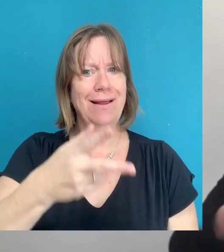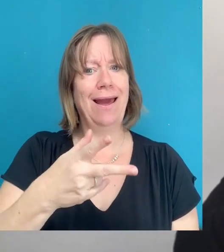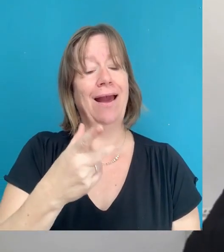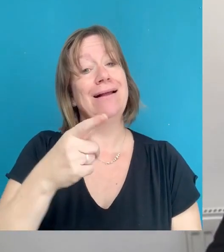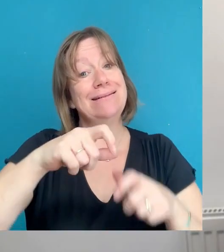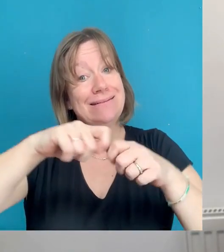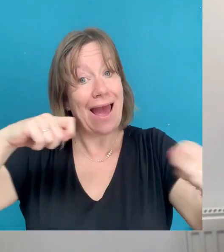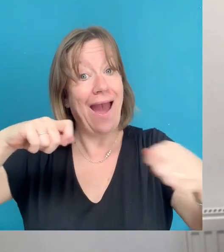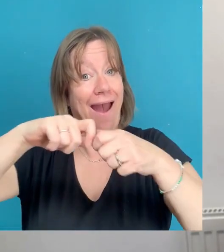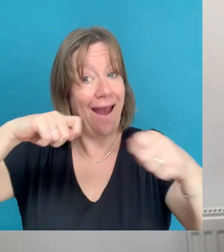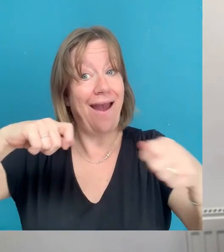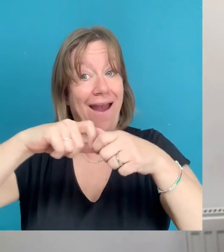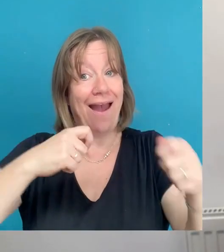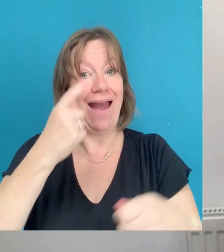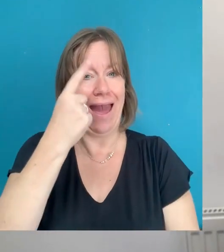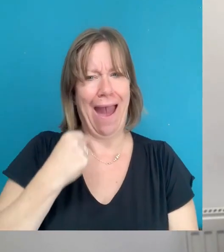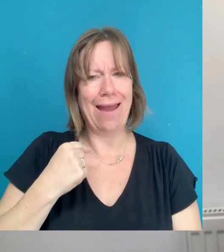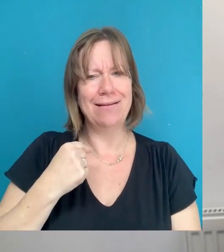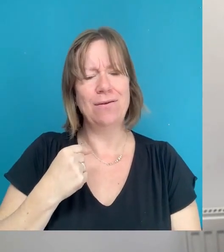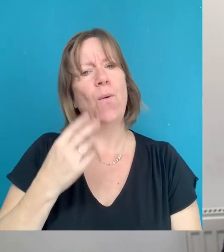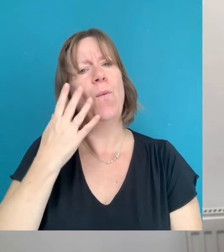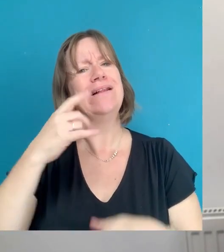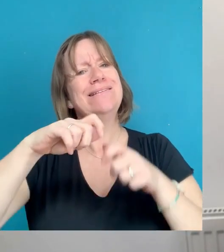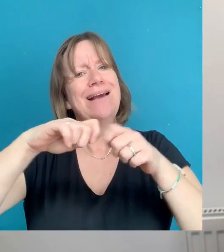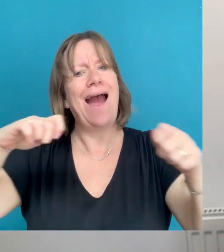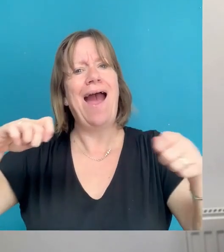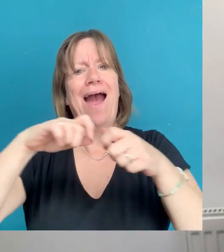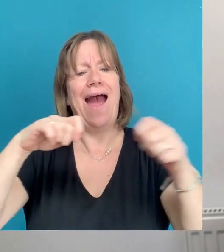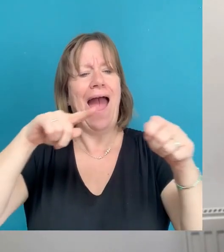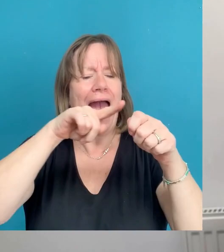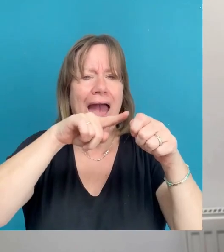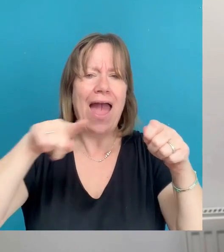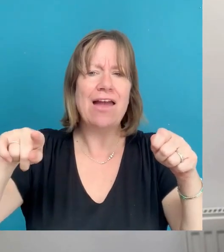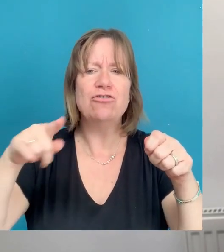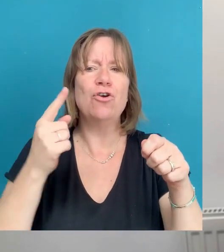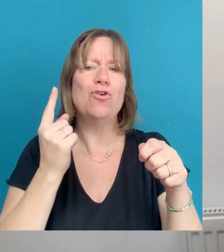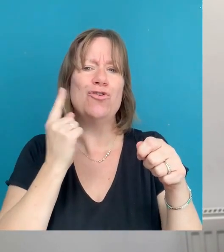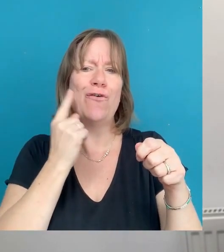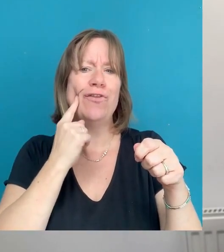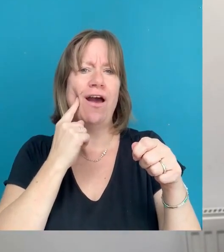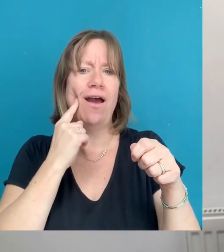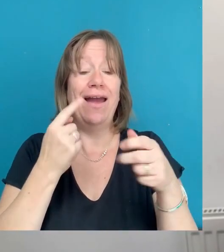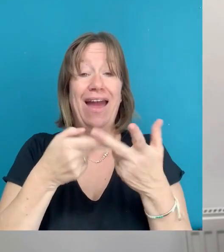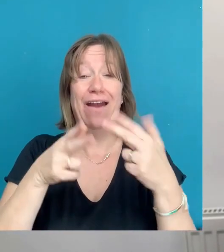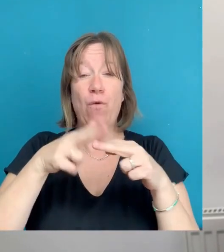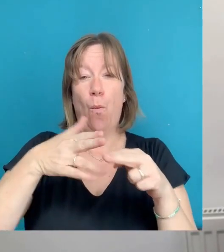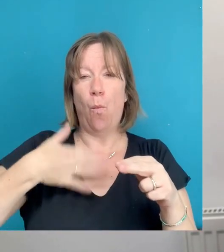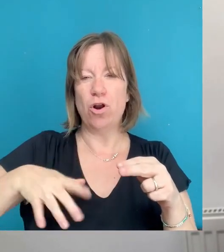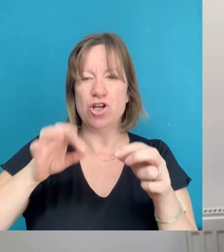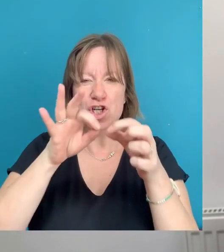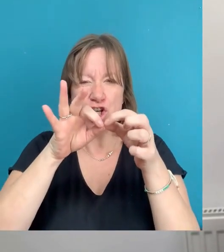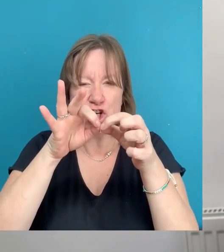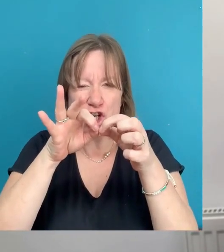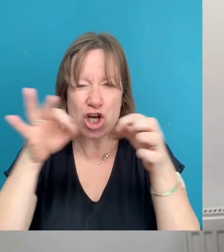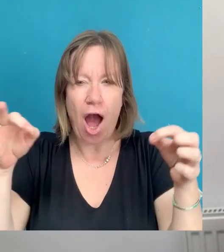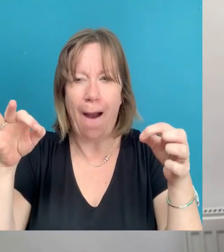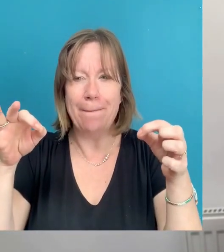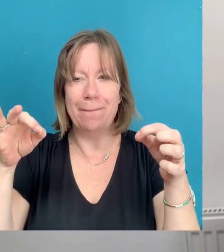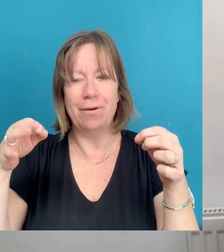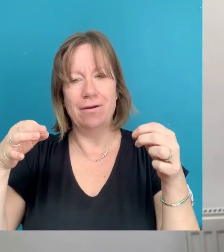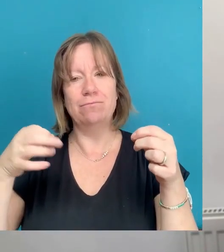cutting, you can tear materials. That's going to give you a much softer edge. If you cut things, it's going to give you a